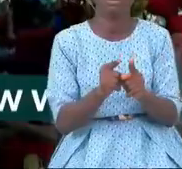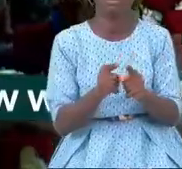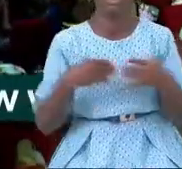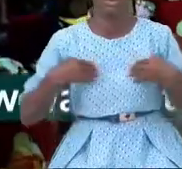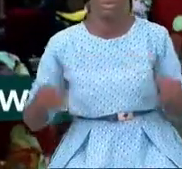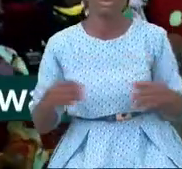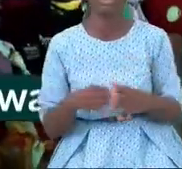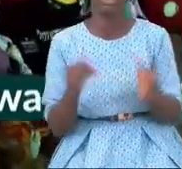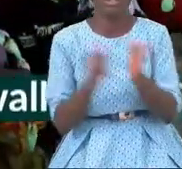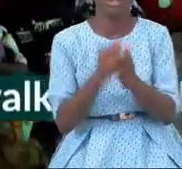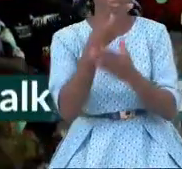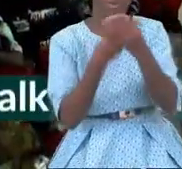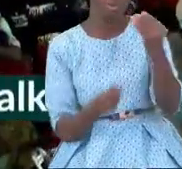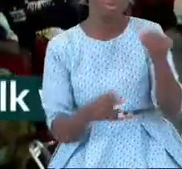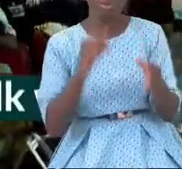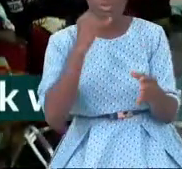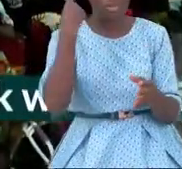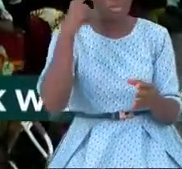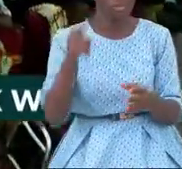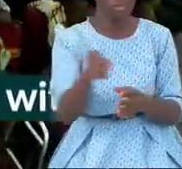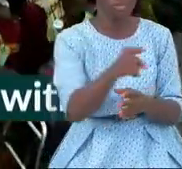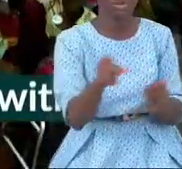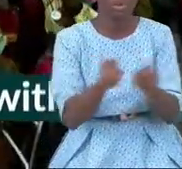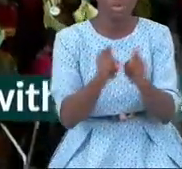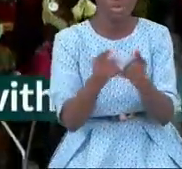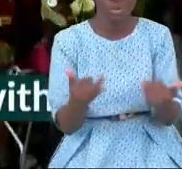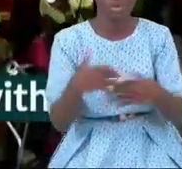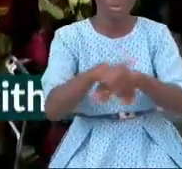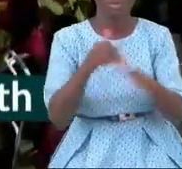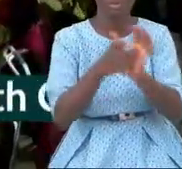problem, and you will receive your own miracle.